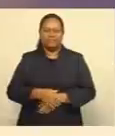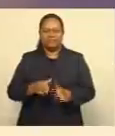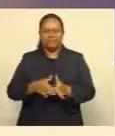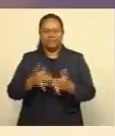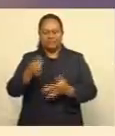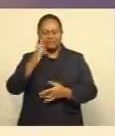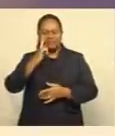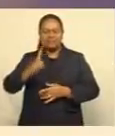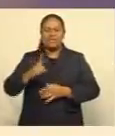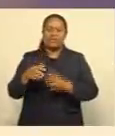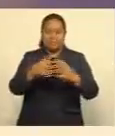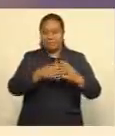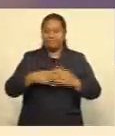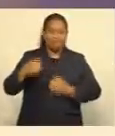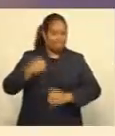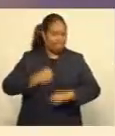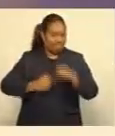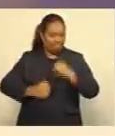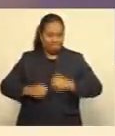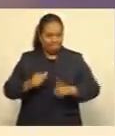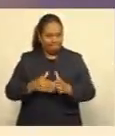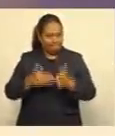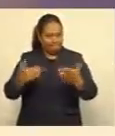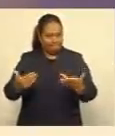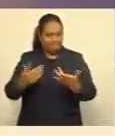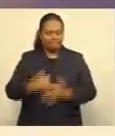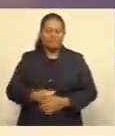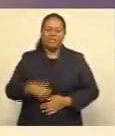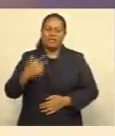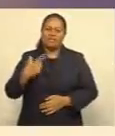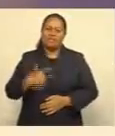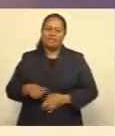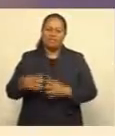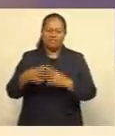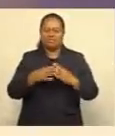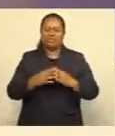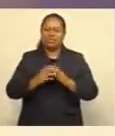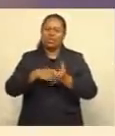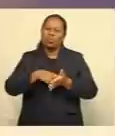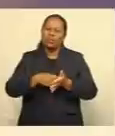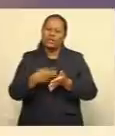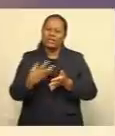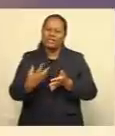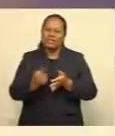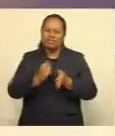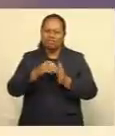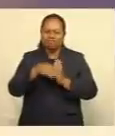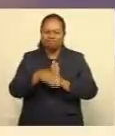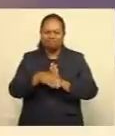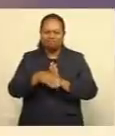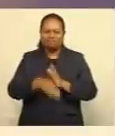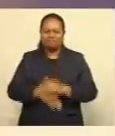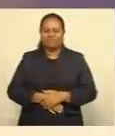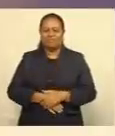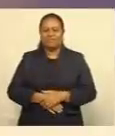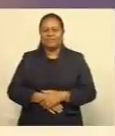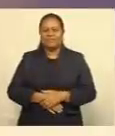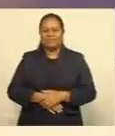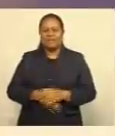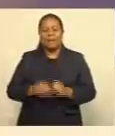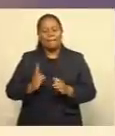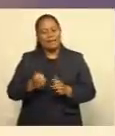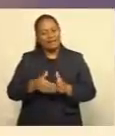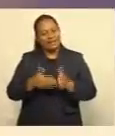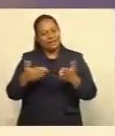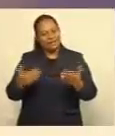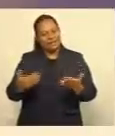struggling to extend today's high level despite broad US dollar weakness and falling treasury yields. Meanwhile, the greenback